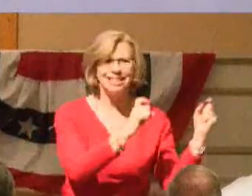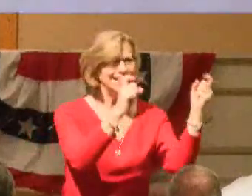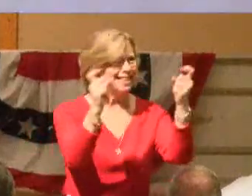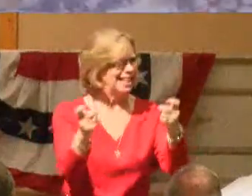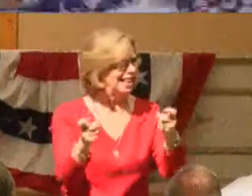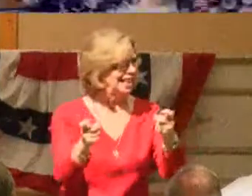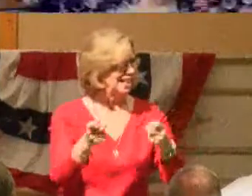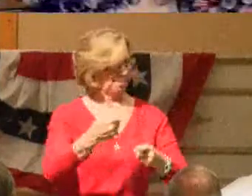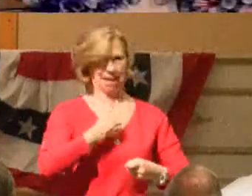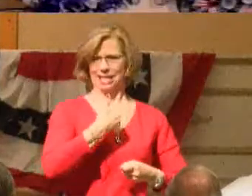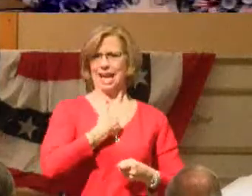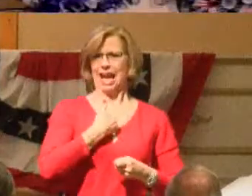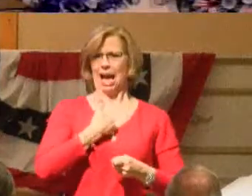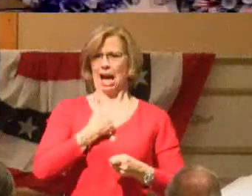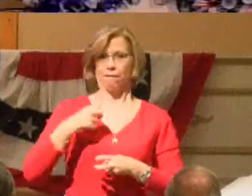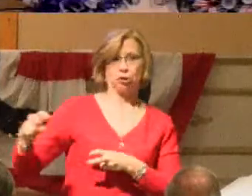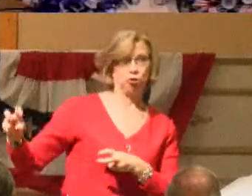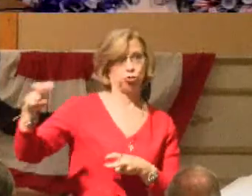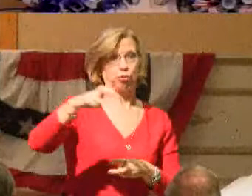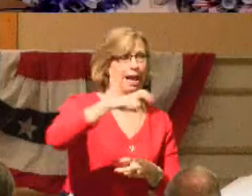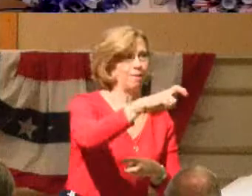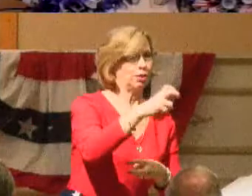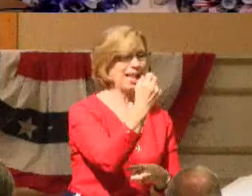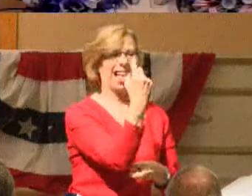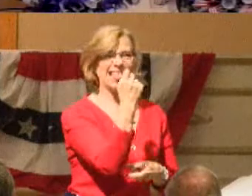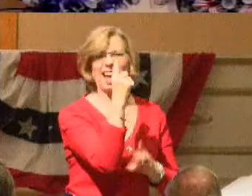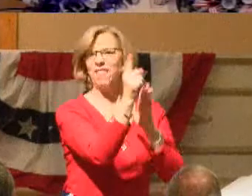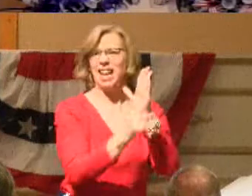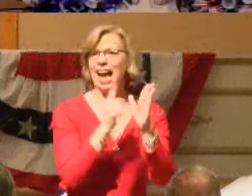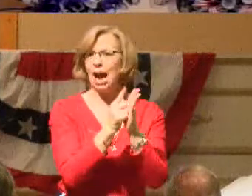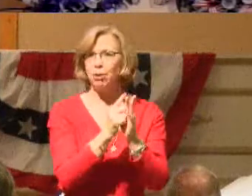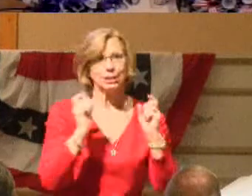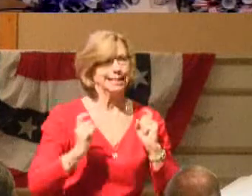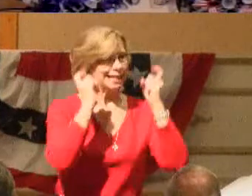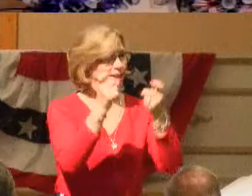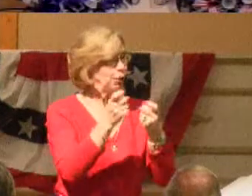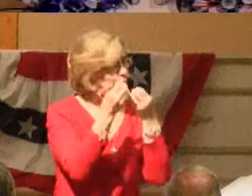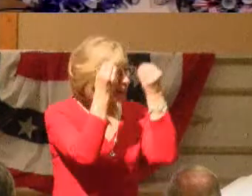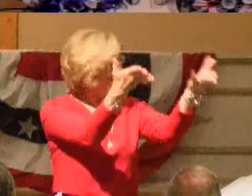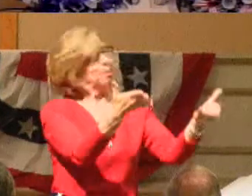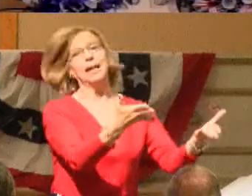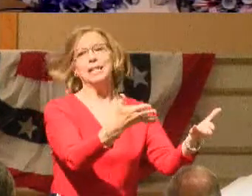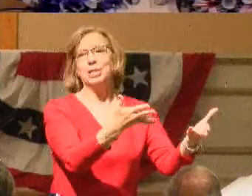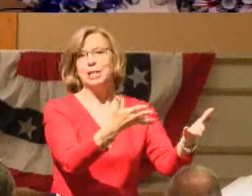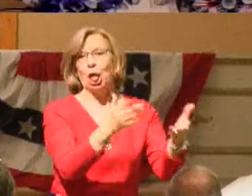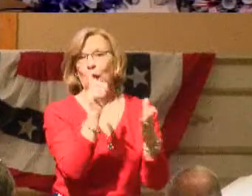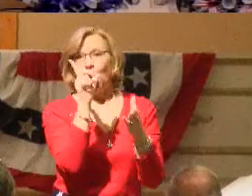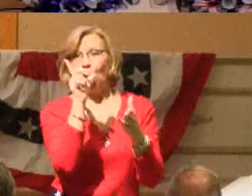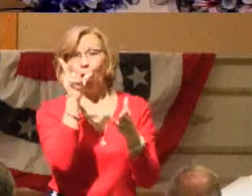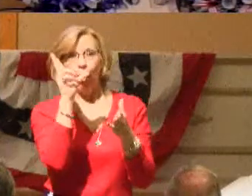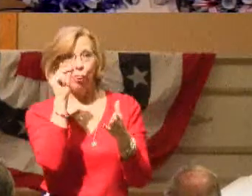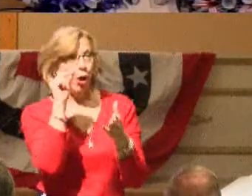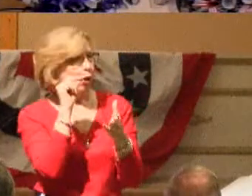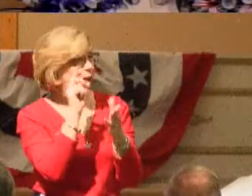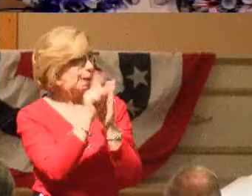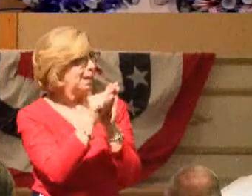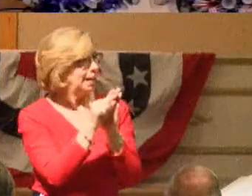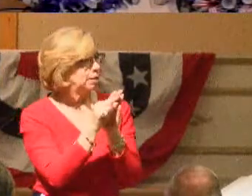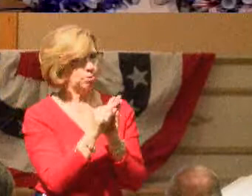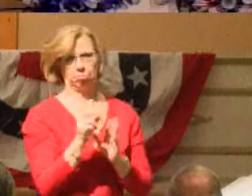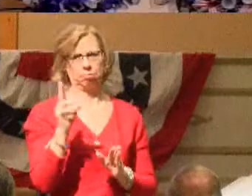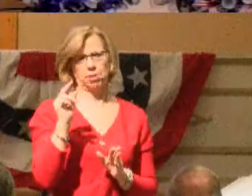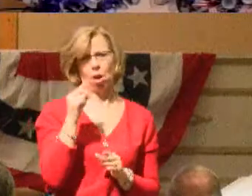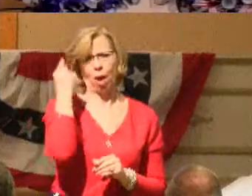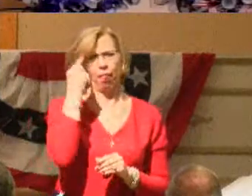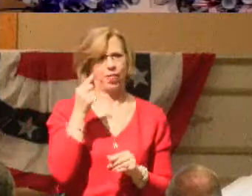I have traveled 11 hours to give you this message in 30 minutes? I think not.